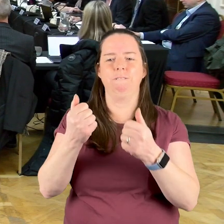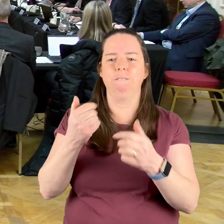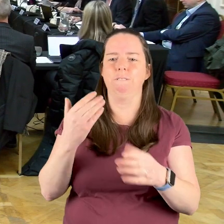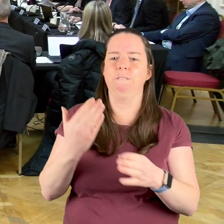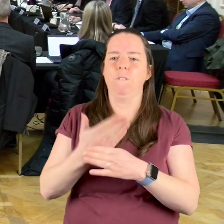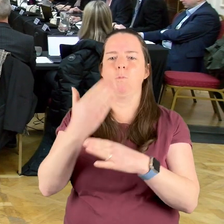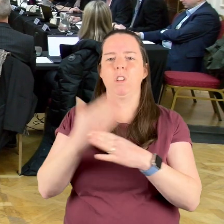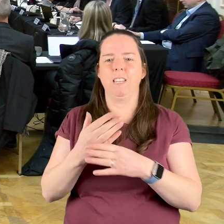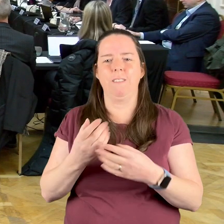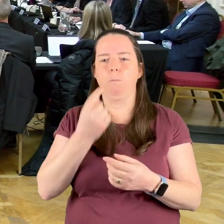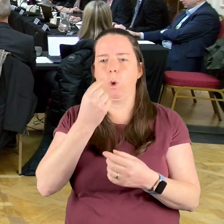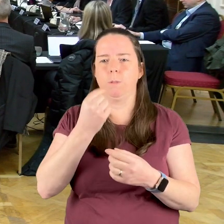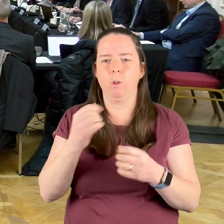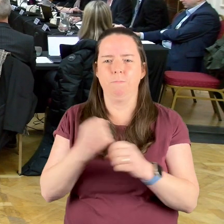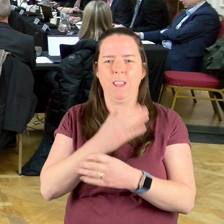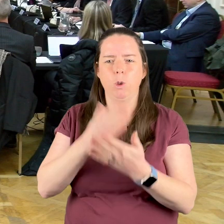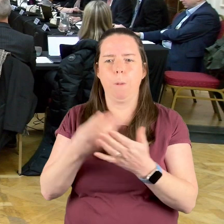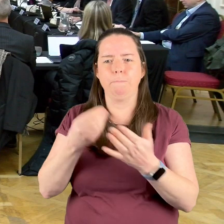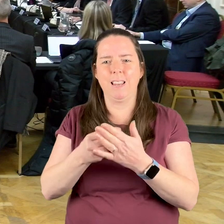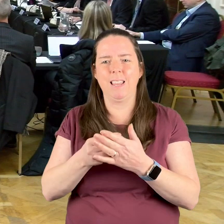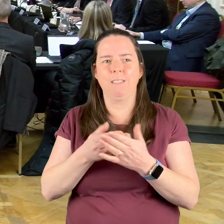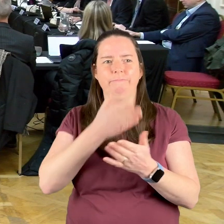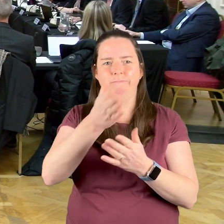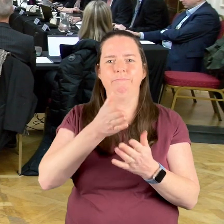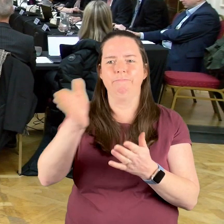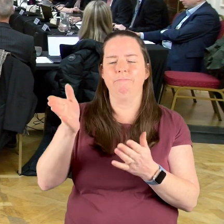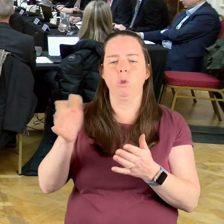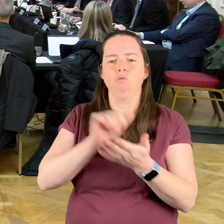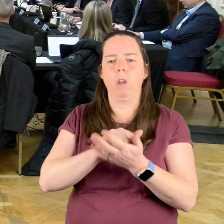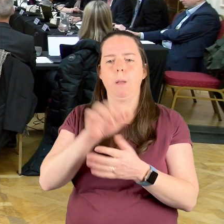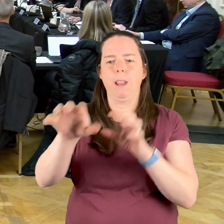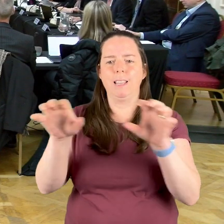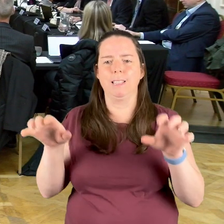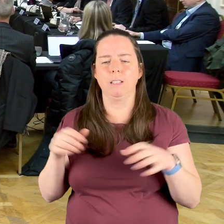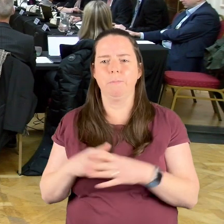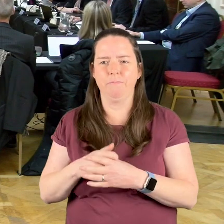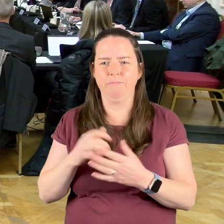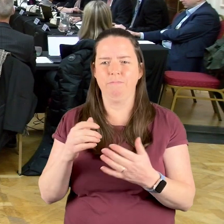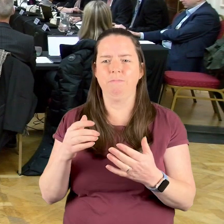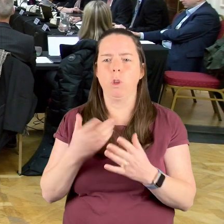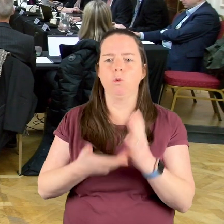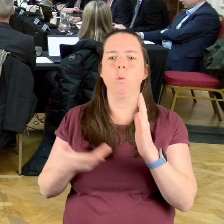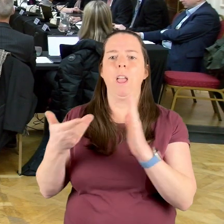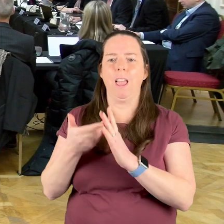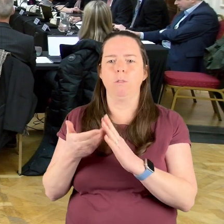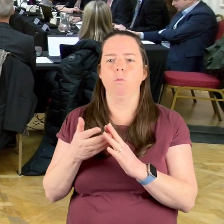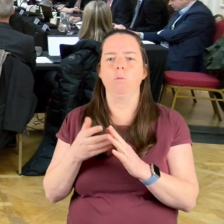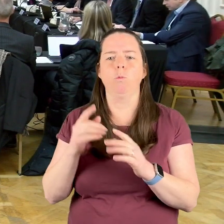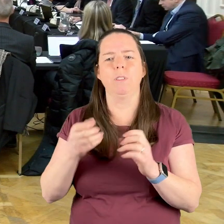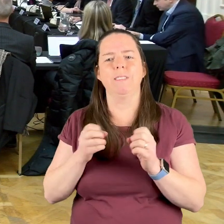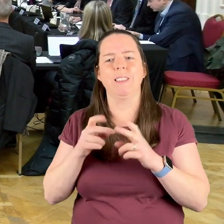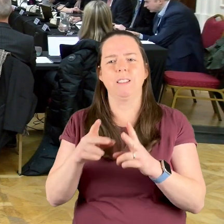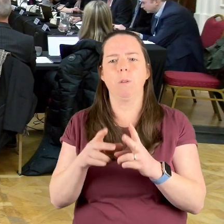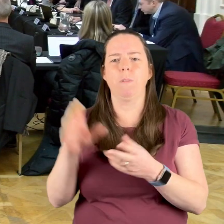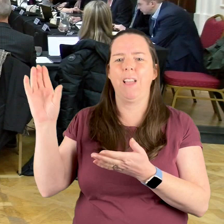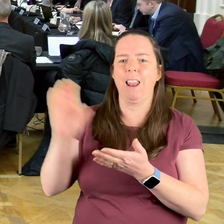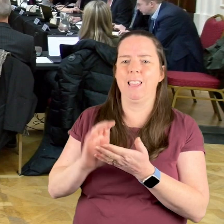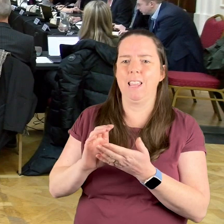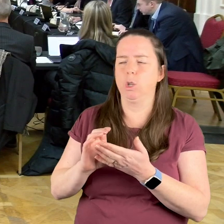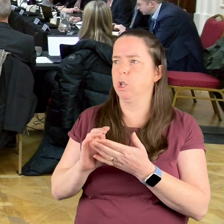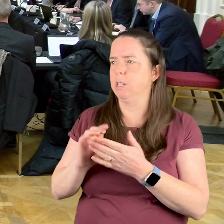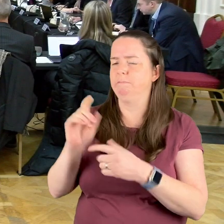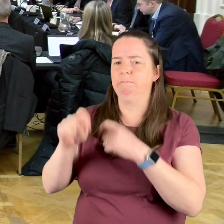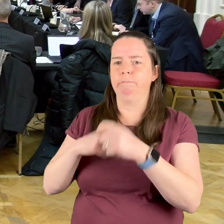possible, and we make sure the money is going to the right places. Just further to add to that, the system of allocation